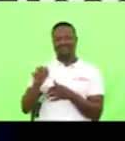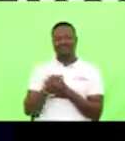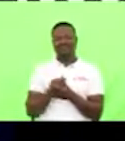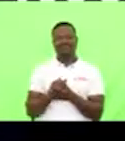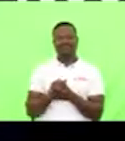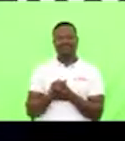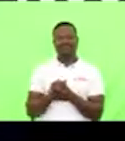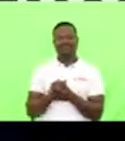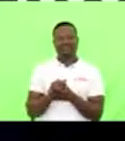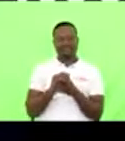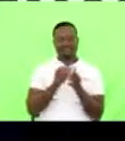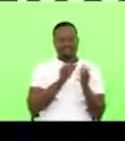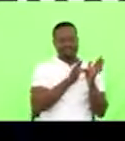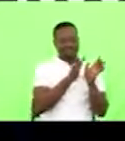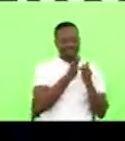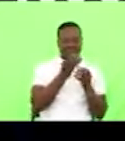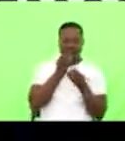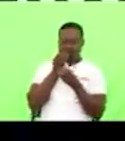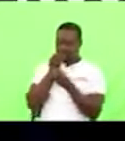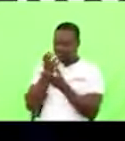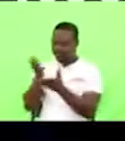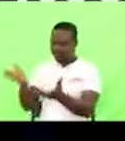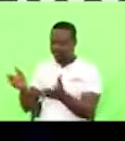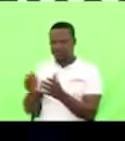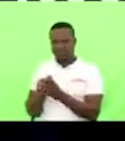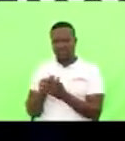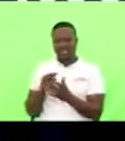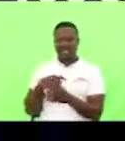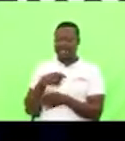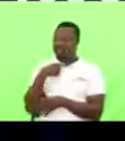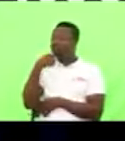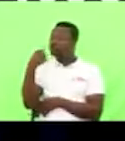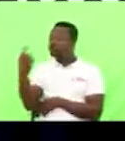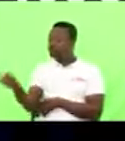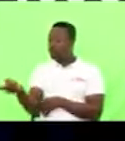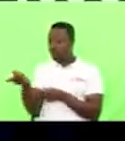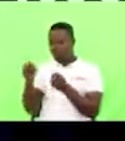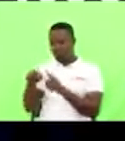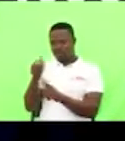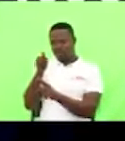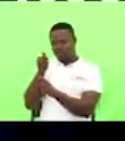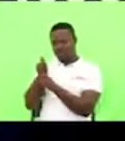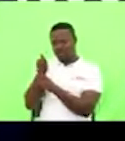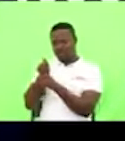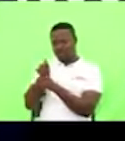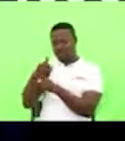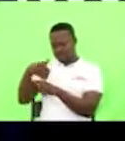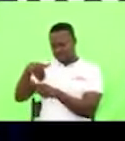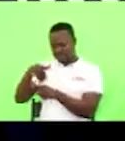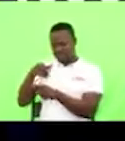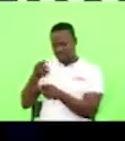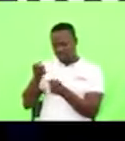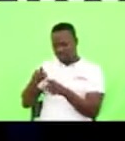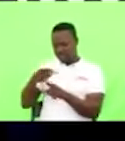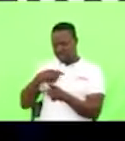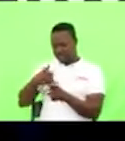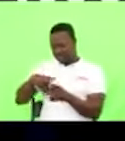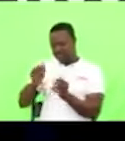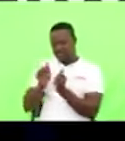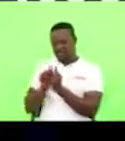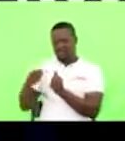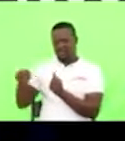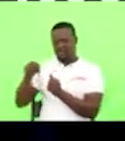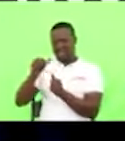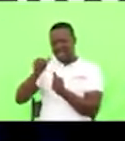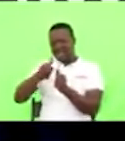44. He said to them, this is what I told you while I was still with you.